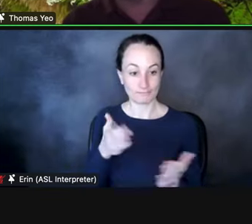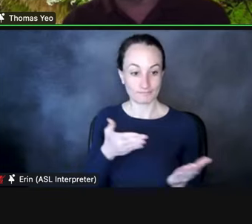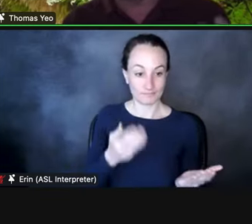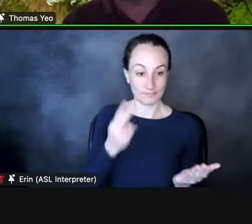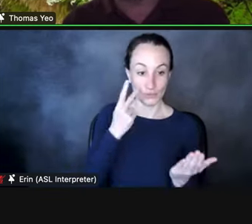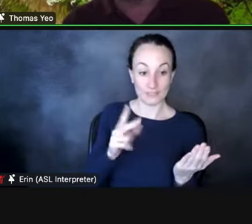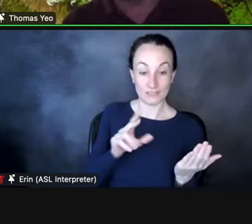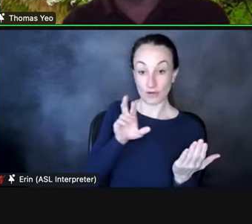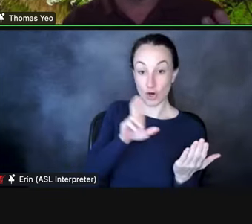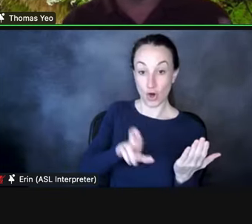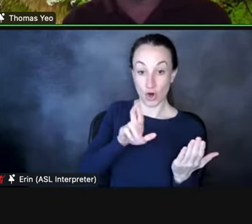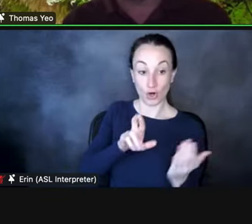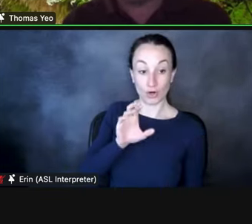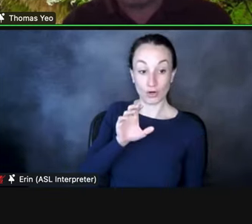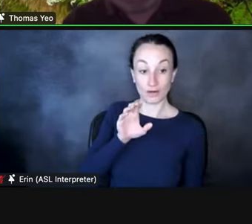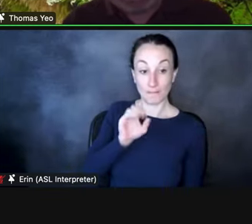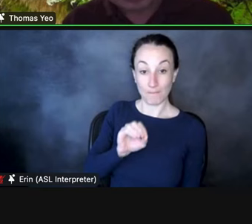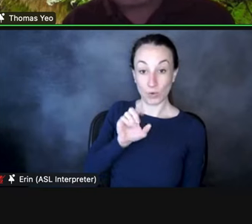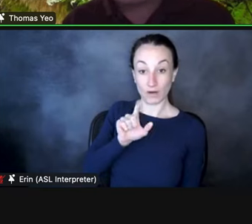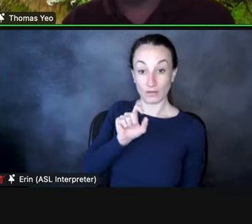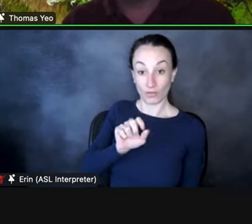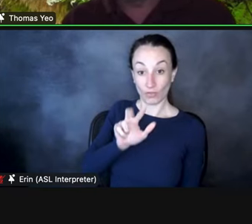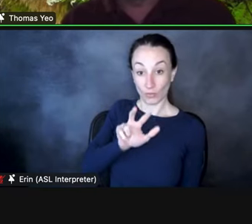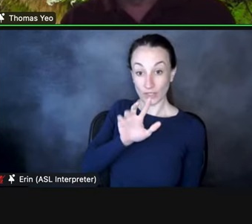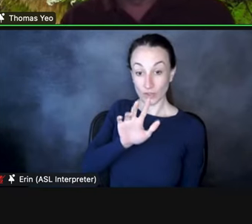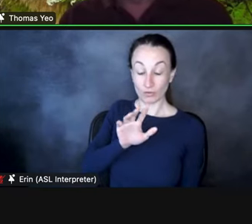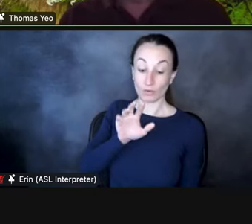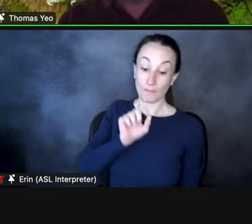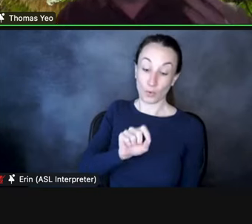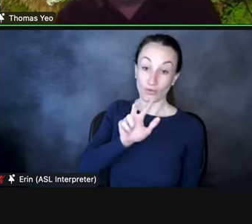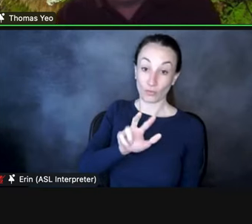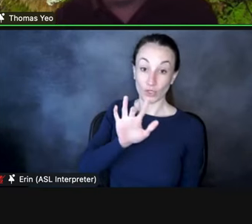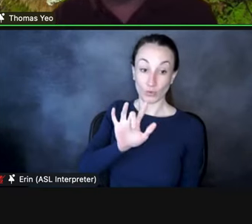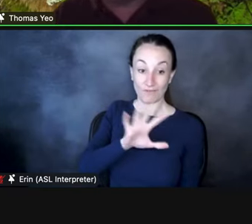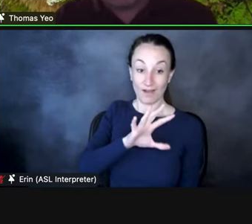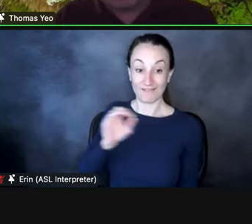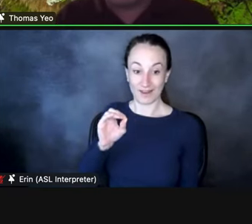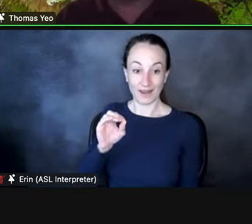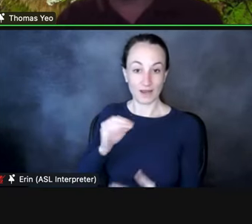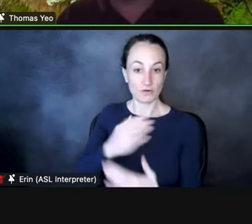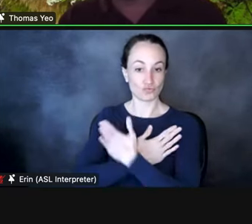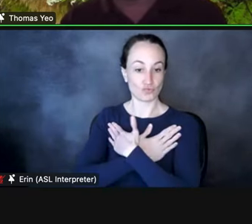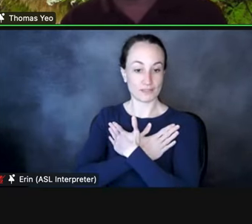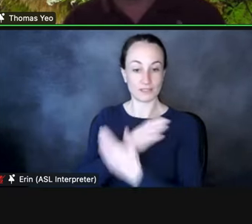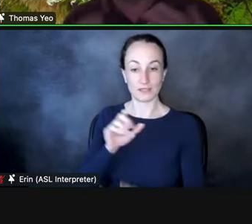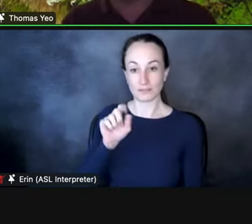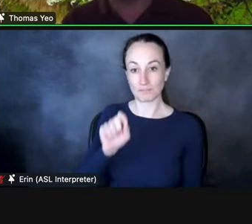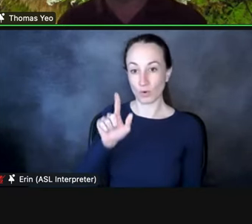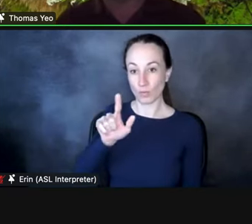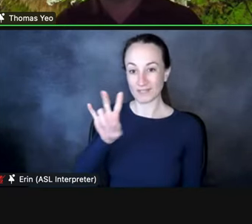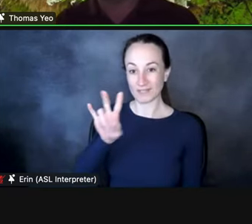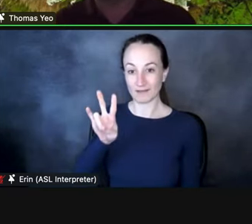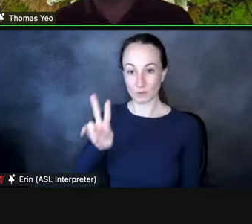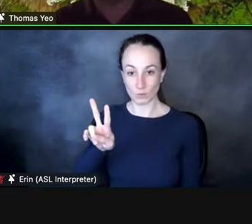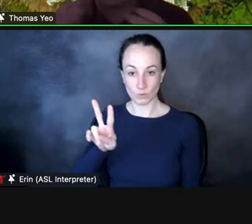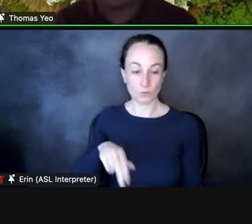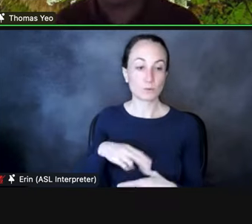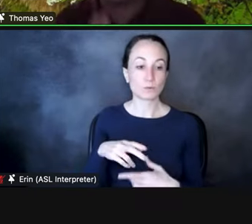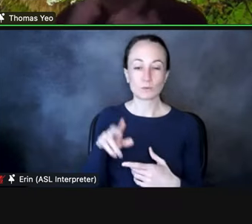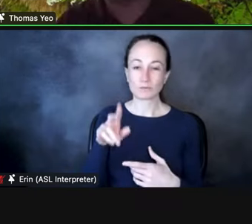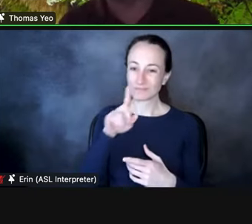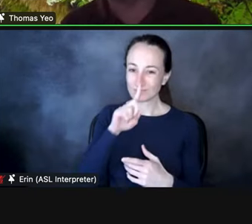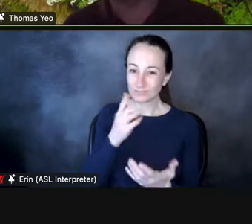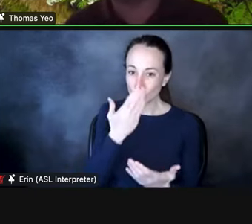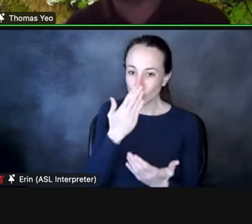versus 0.172 during the resting state. This is very interesting because other studies have shown that task